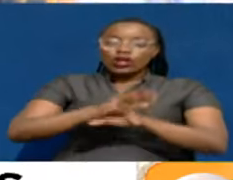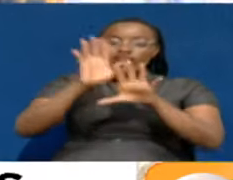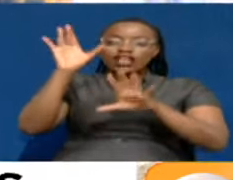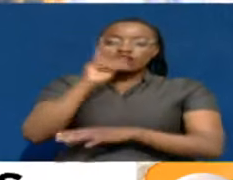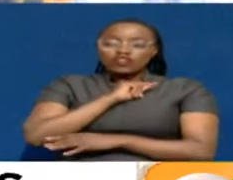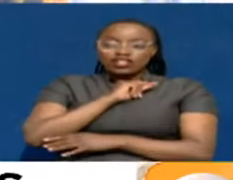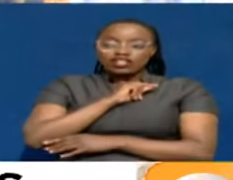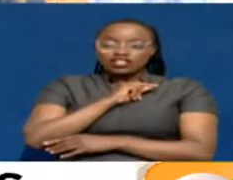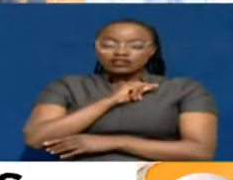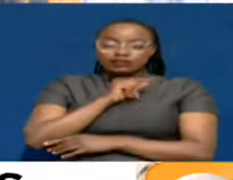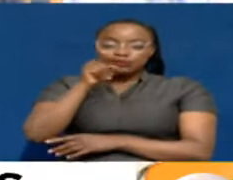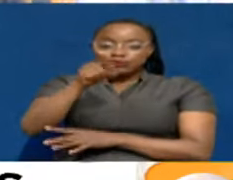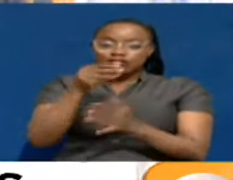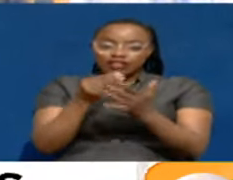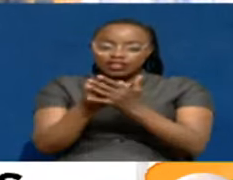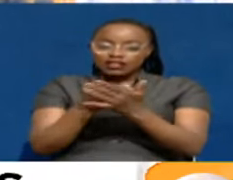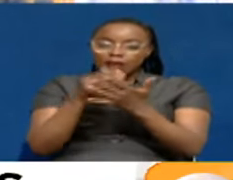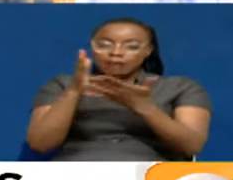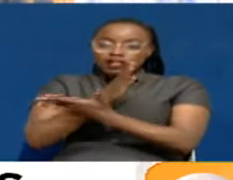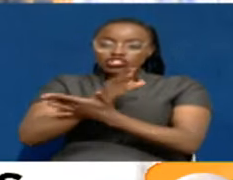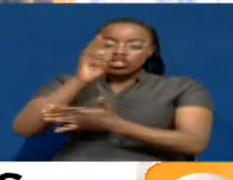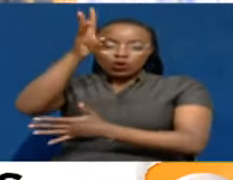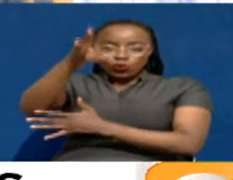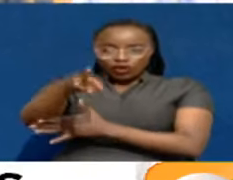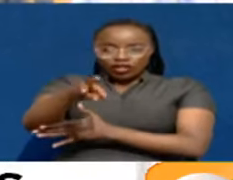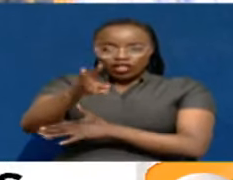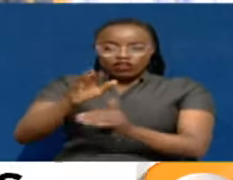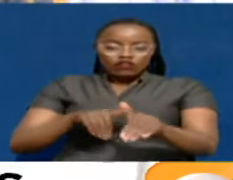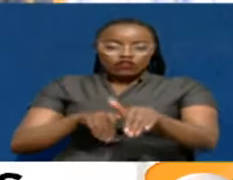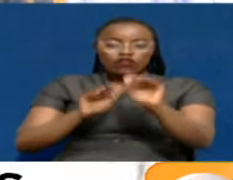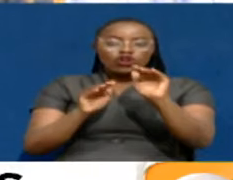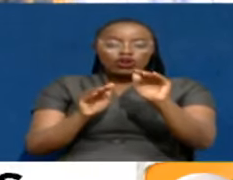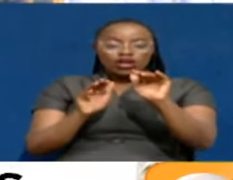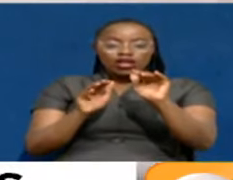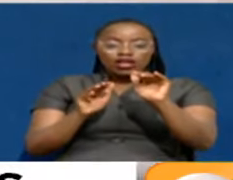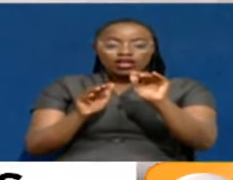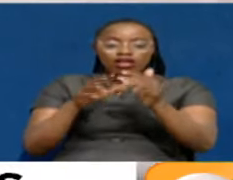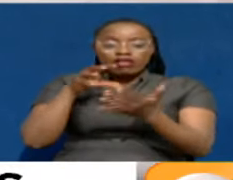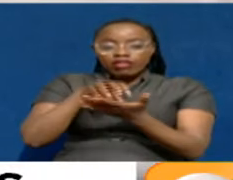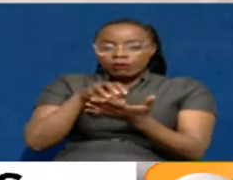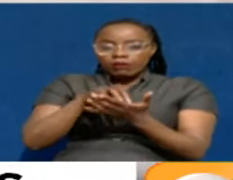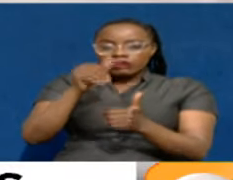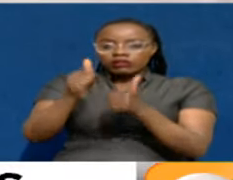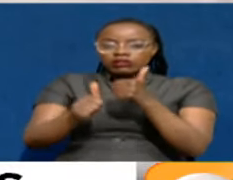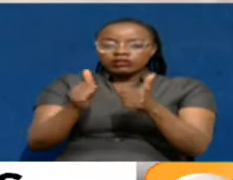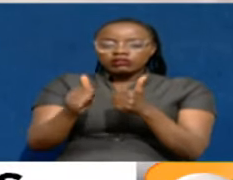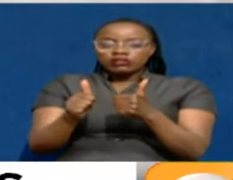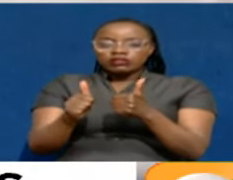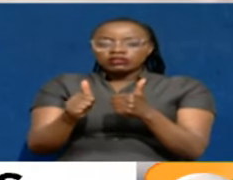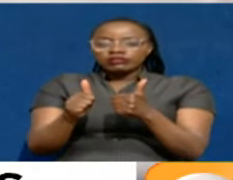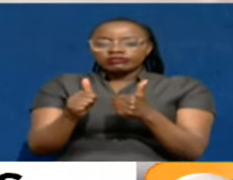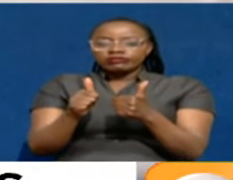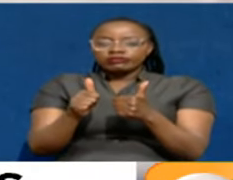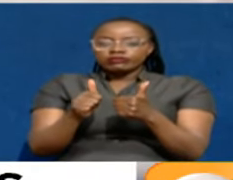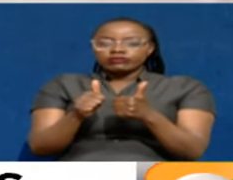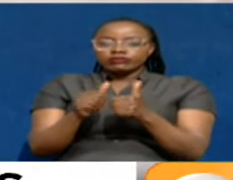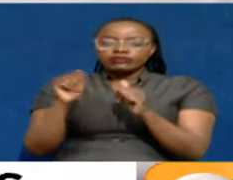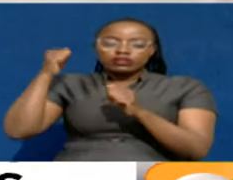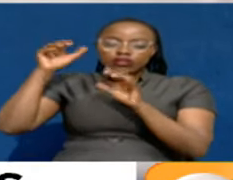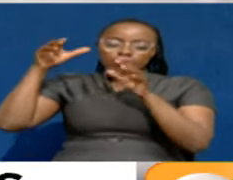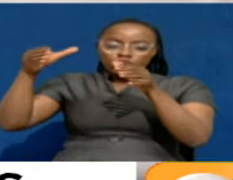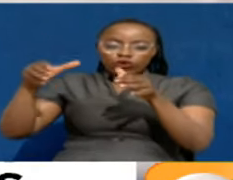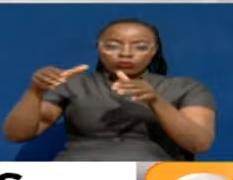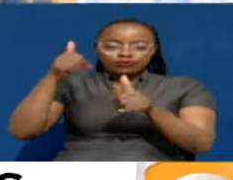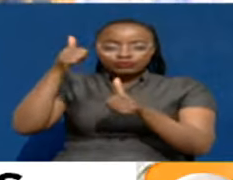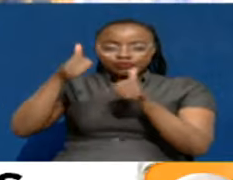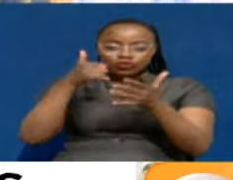kwamba hiyo pesa itagawa kulingana na viti ambavyo vyama